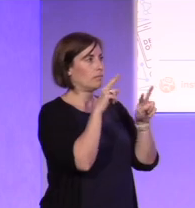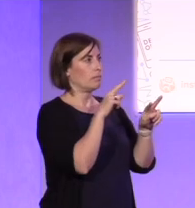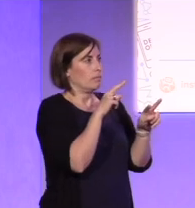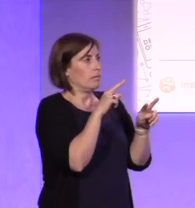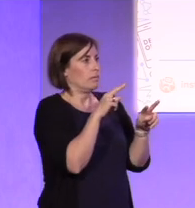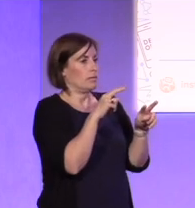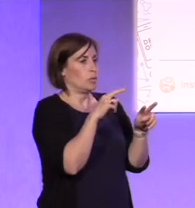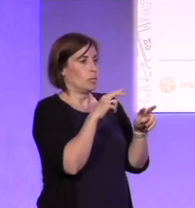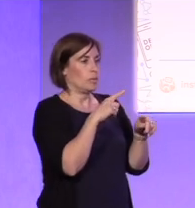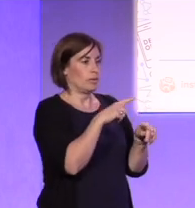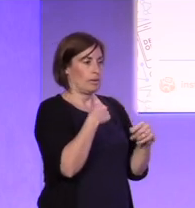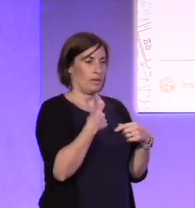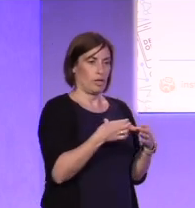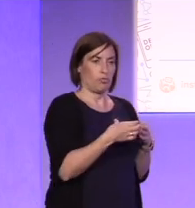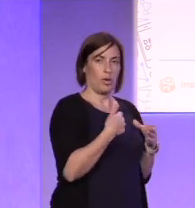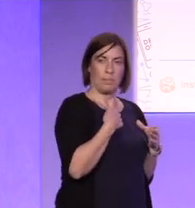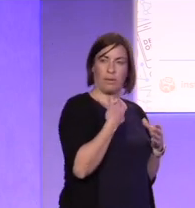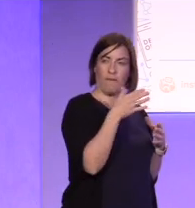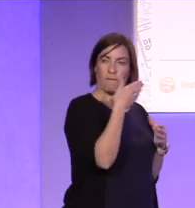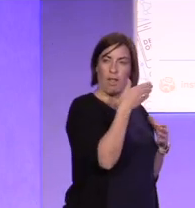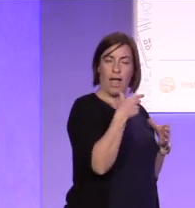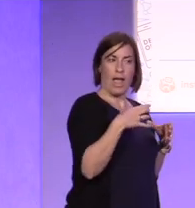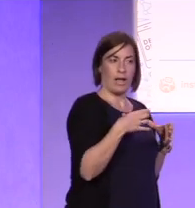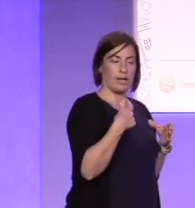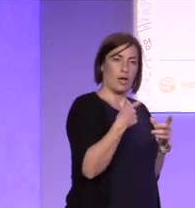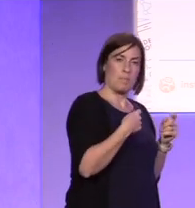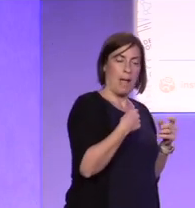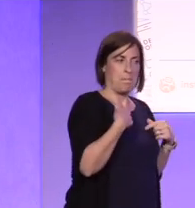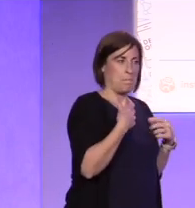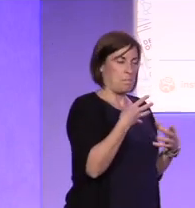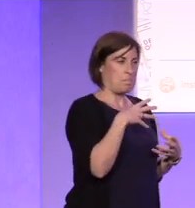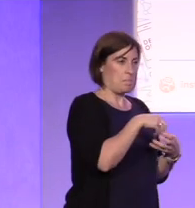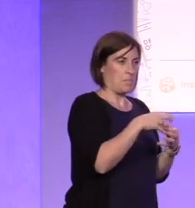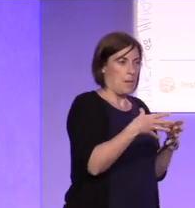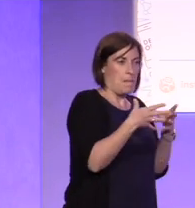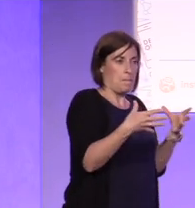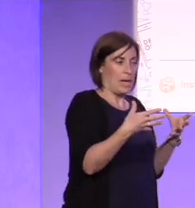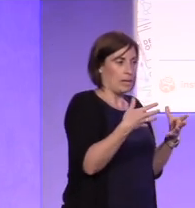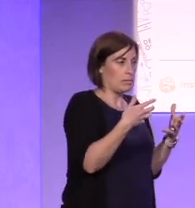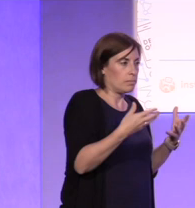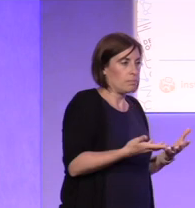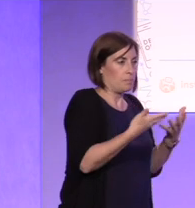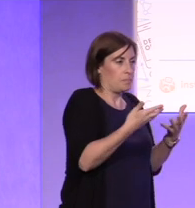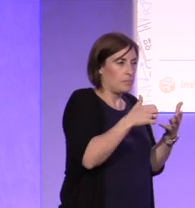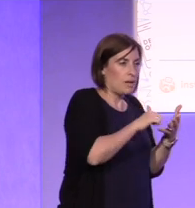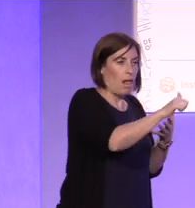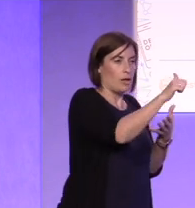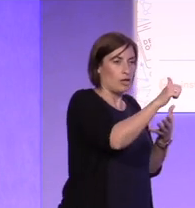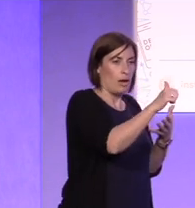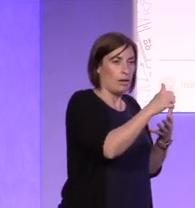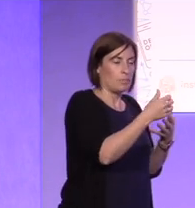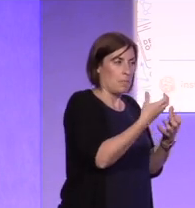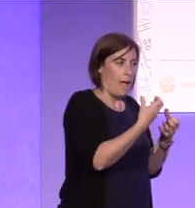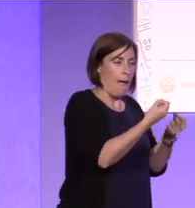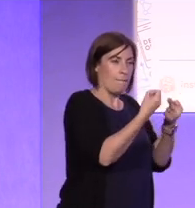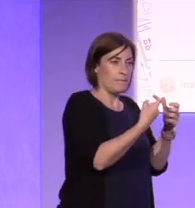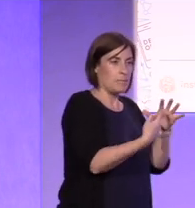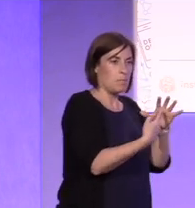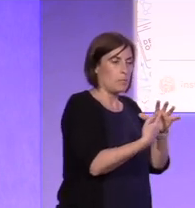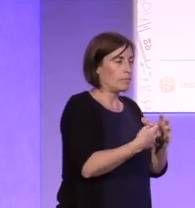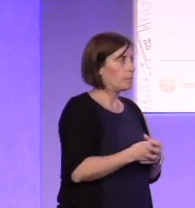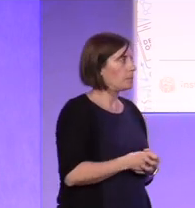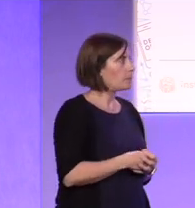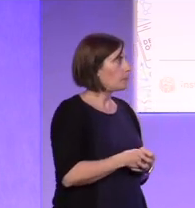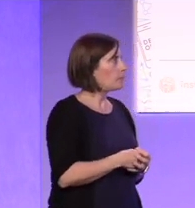feel that they're part of something bigger. This is all about building a culture. And culture is one of the key parts of the CALMS framework.